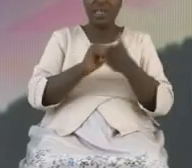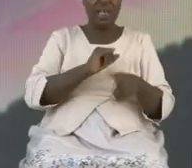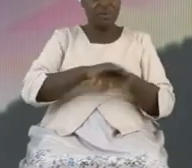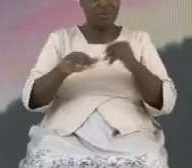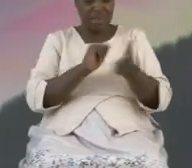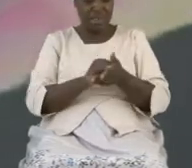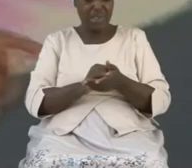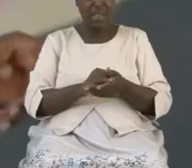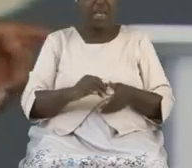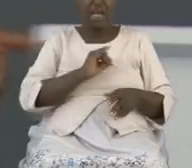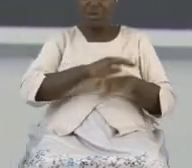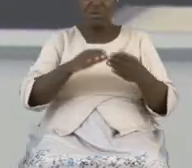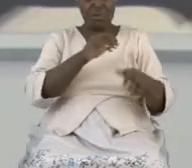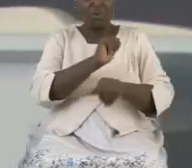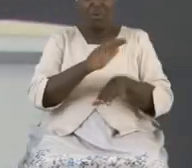faith.